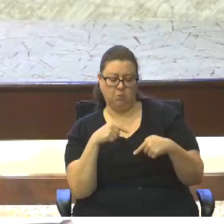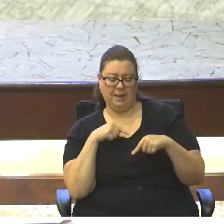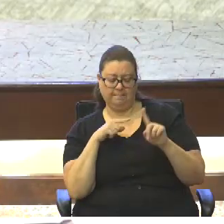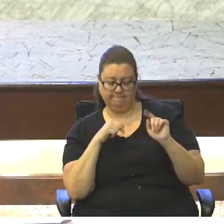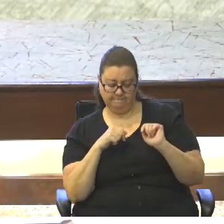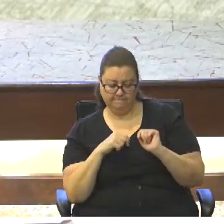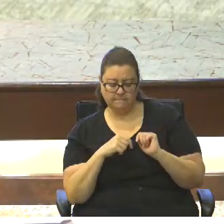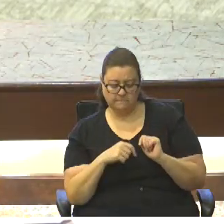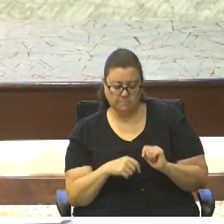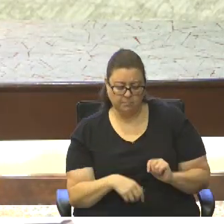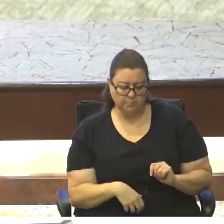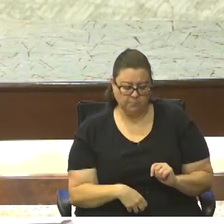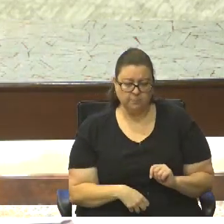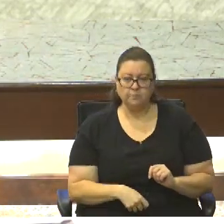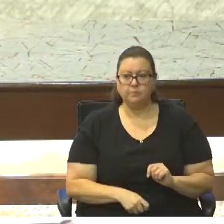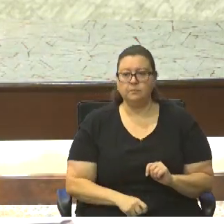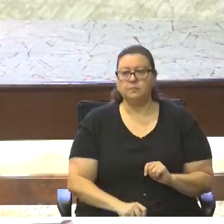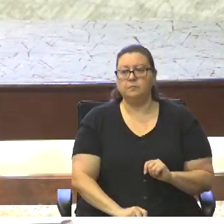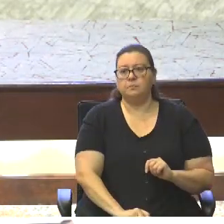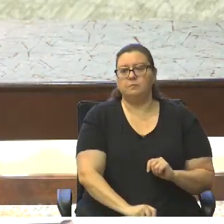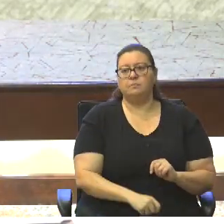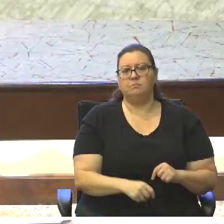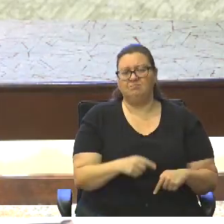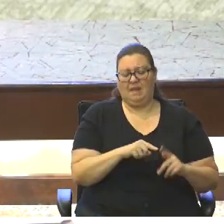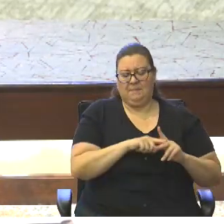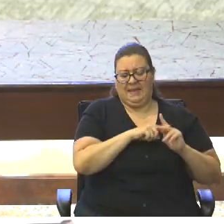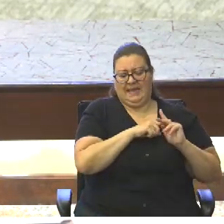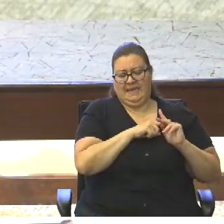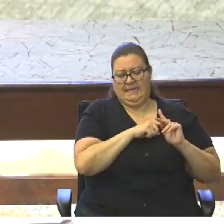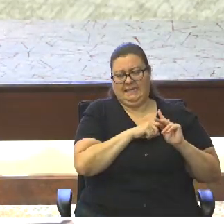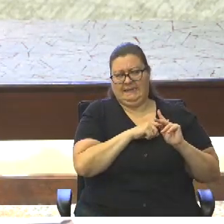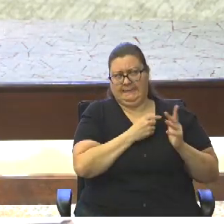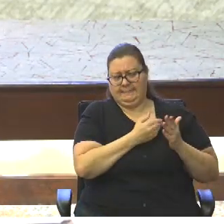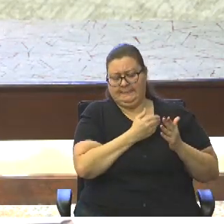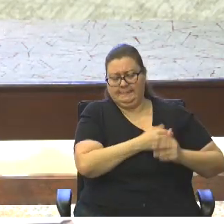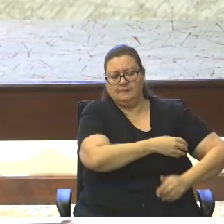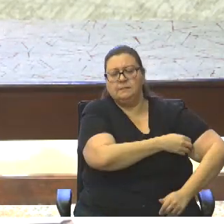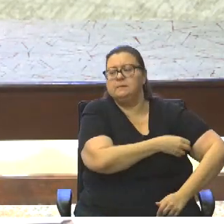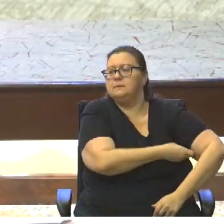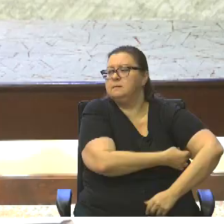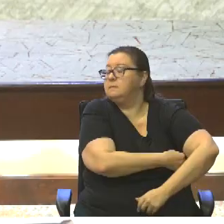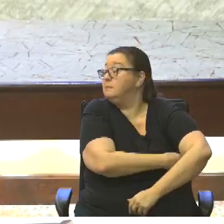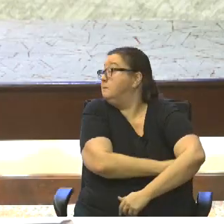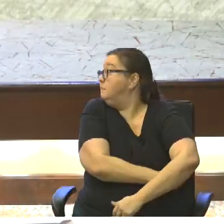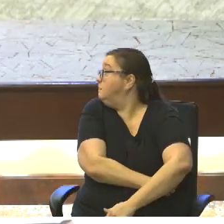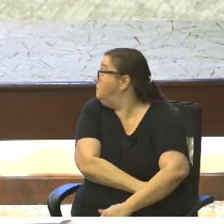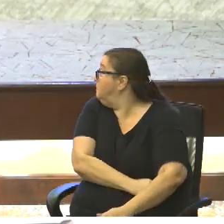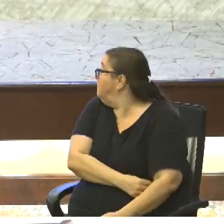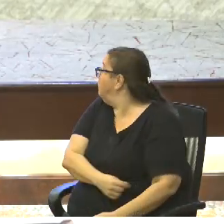back to the beginning, towards the beginning.